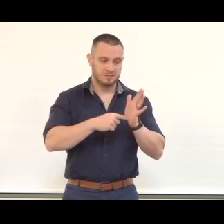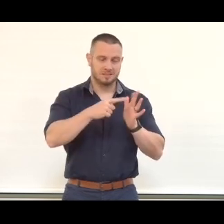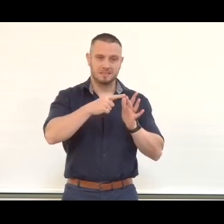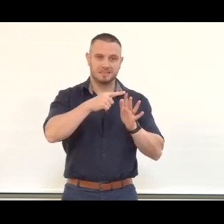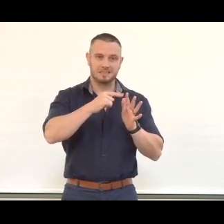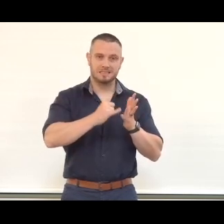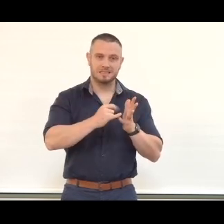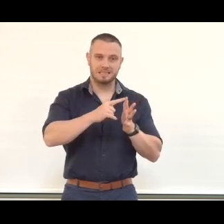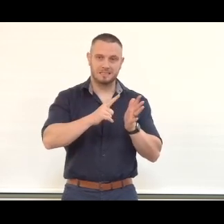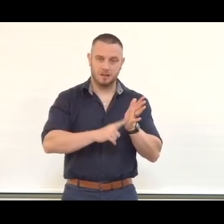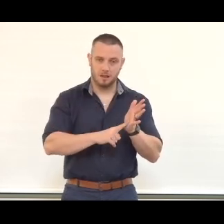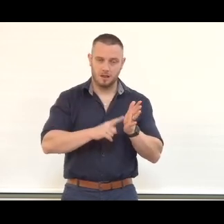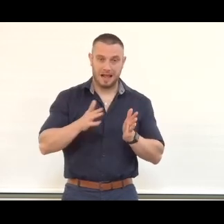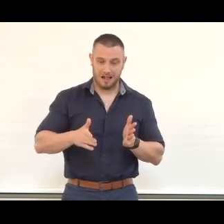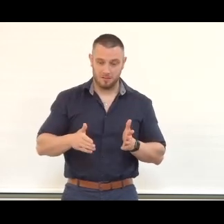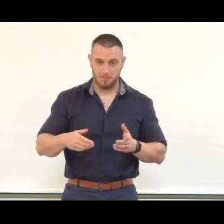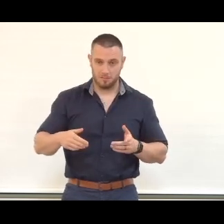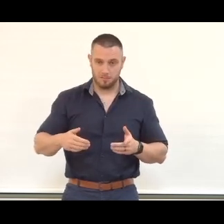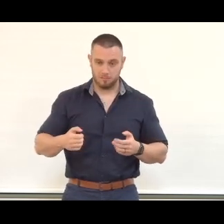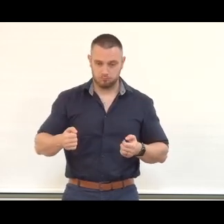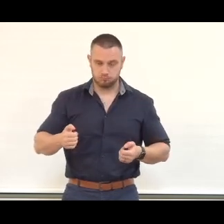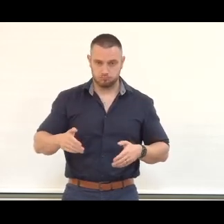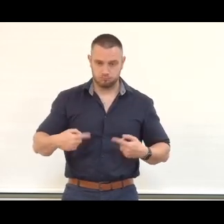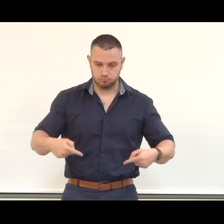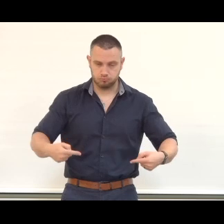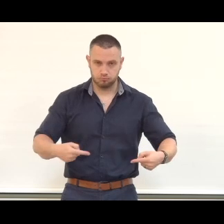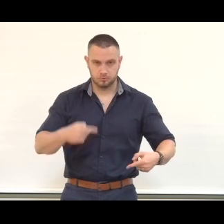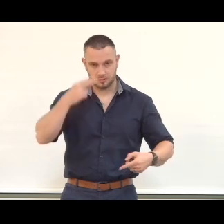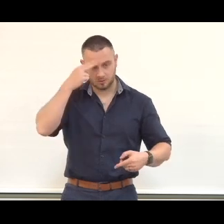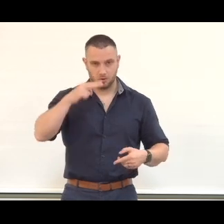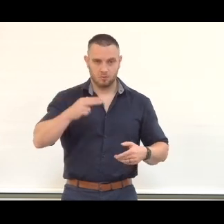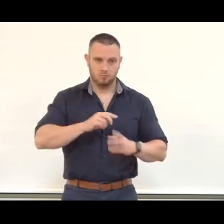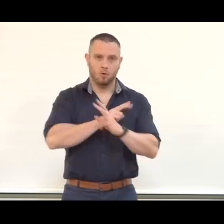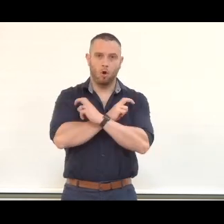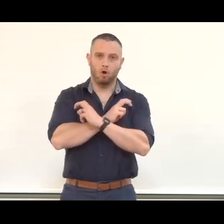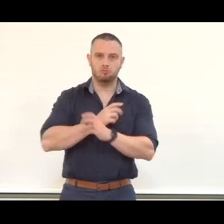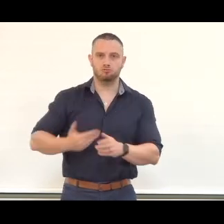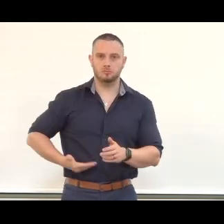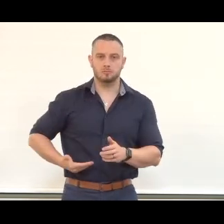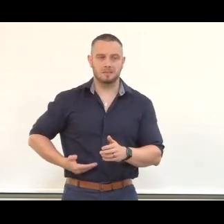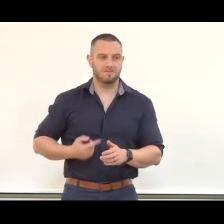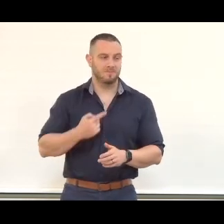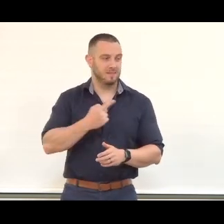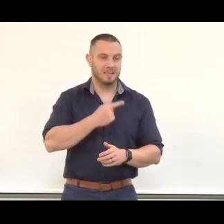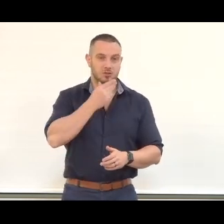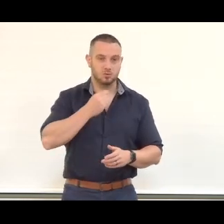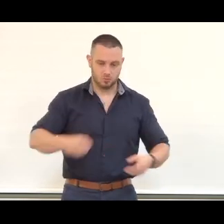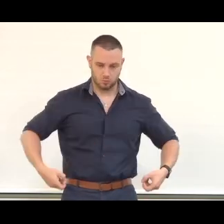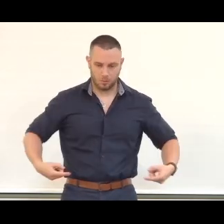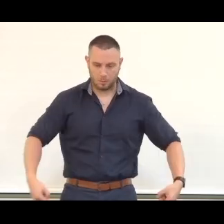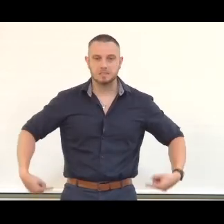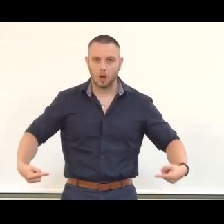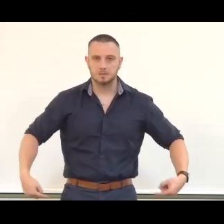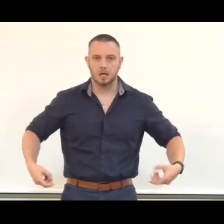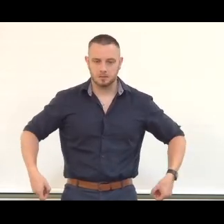tracked vehicles manufactured by an Austrian company called Matro. and they're basically off-road wheelchairs. And we